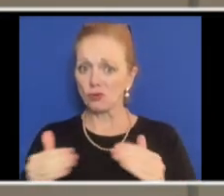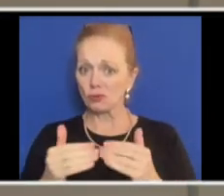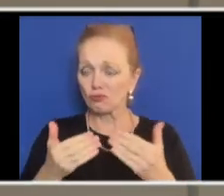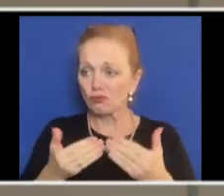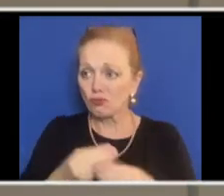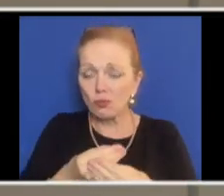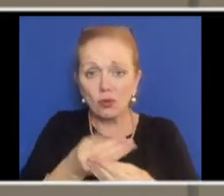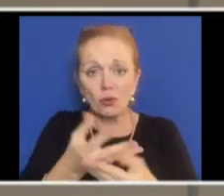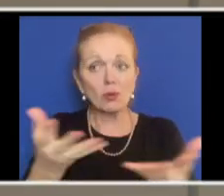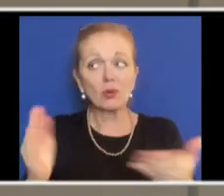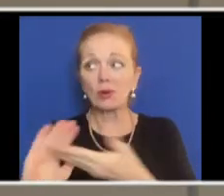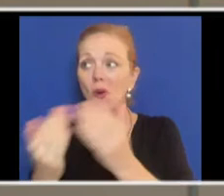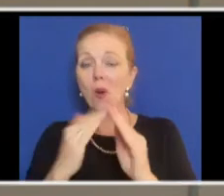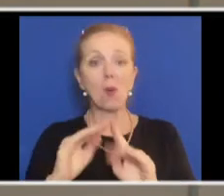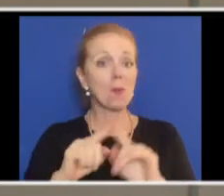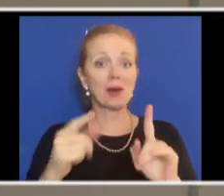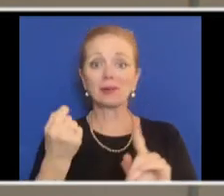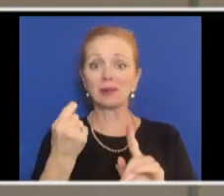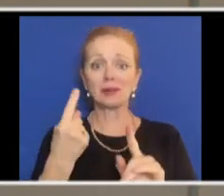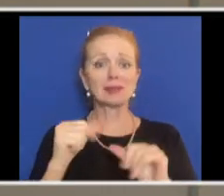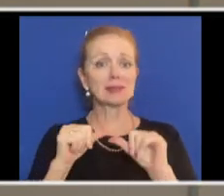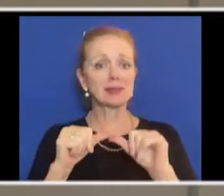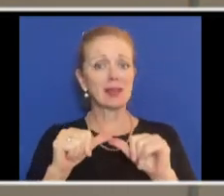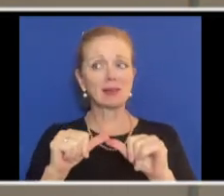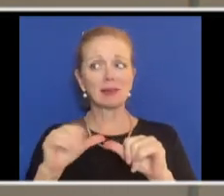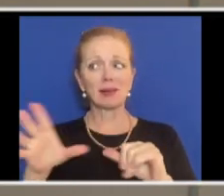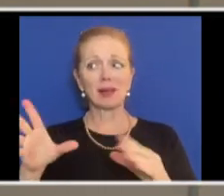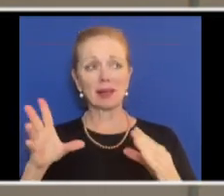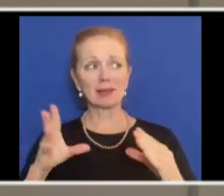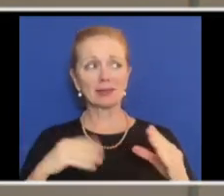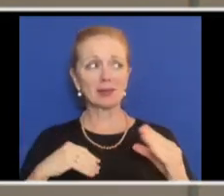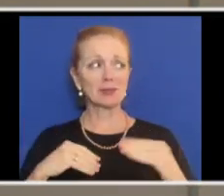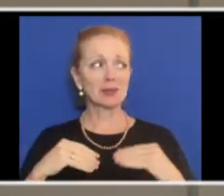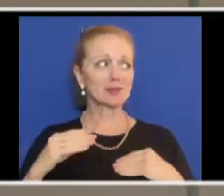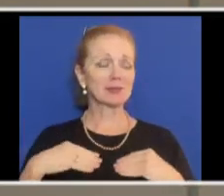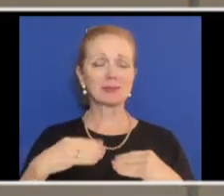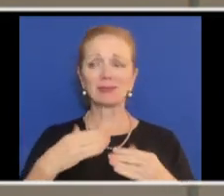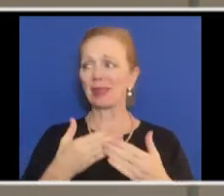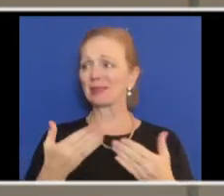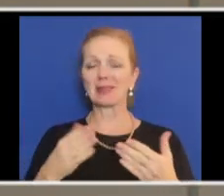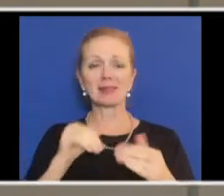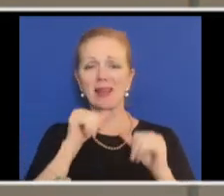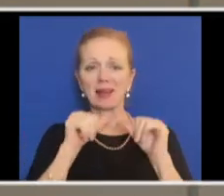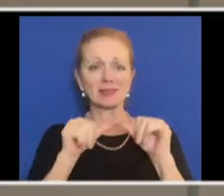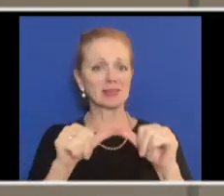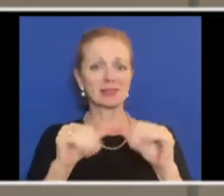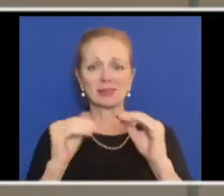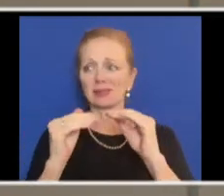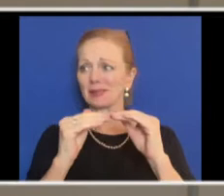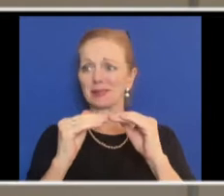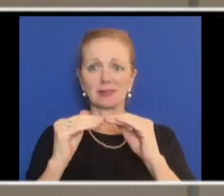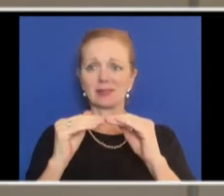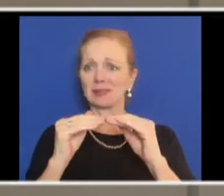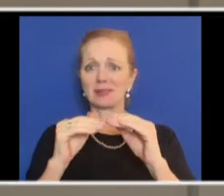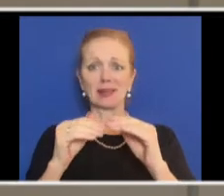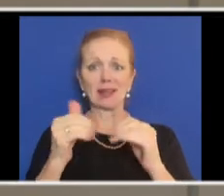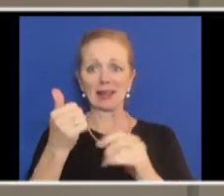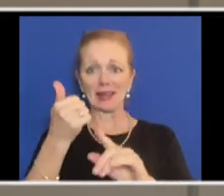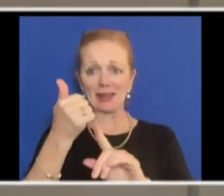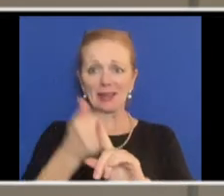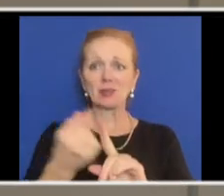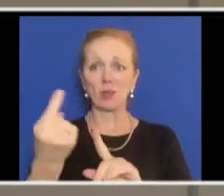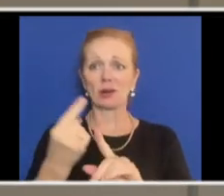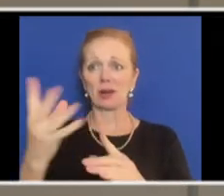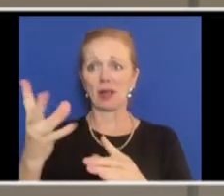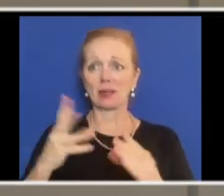but yet we still are accepting items that are inconsistent and with each inconsistency with setting a new precedent